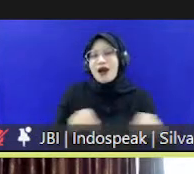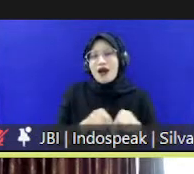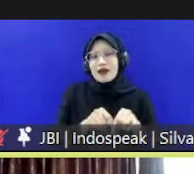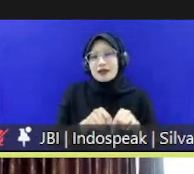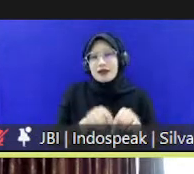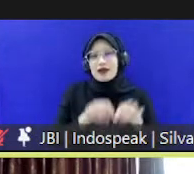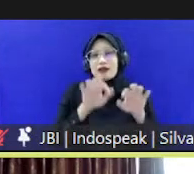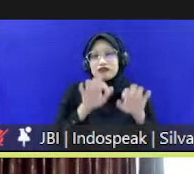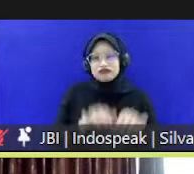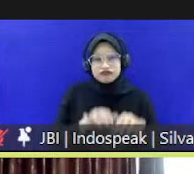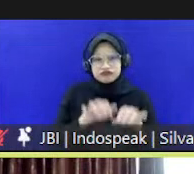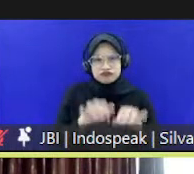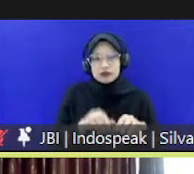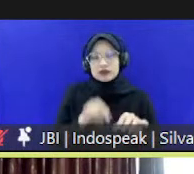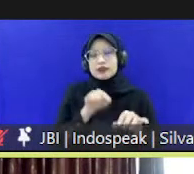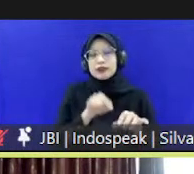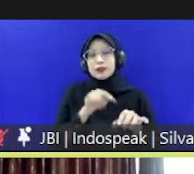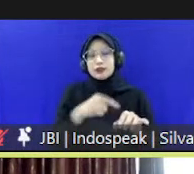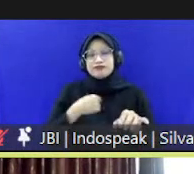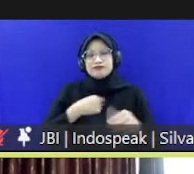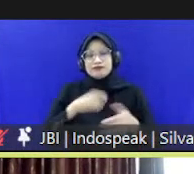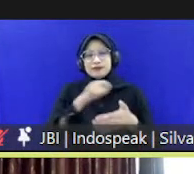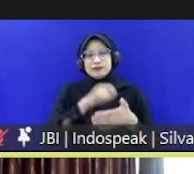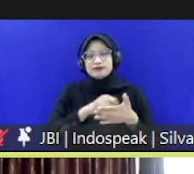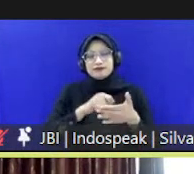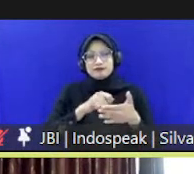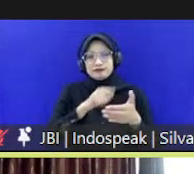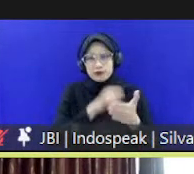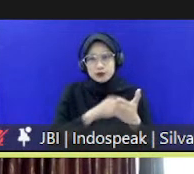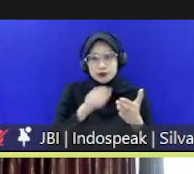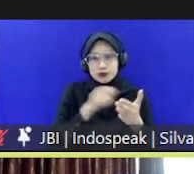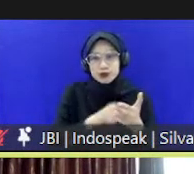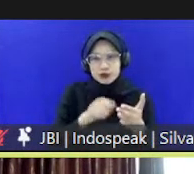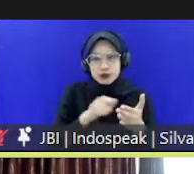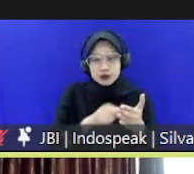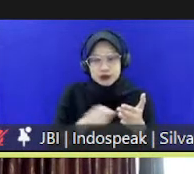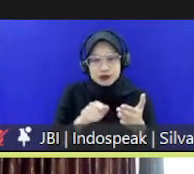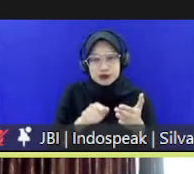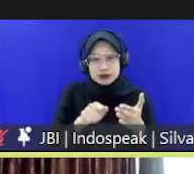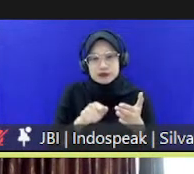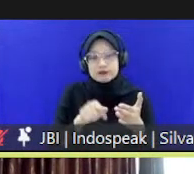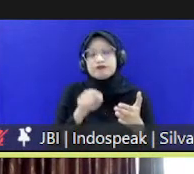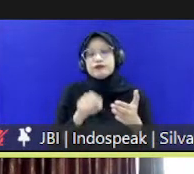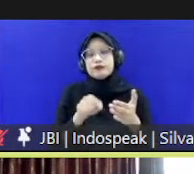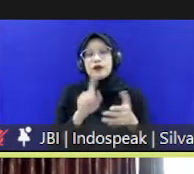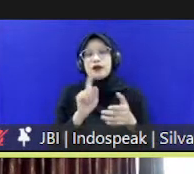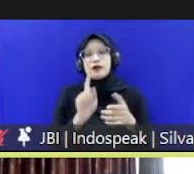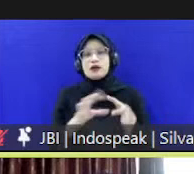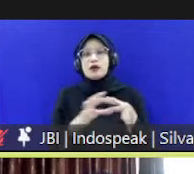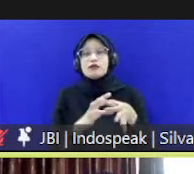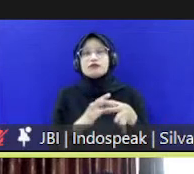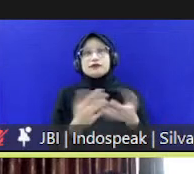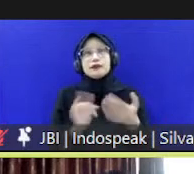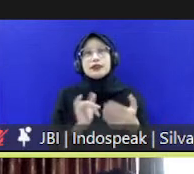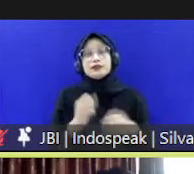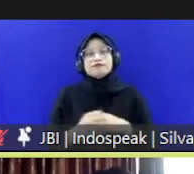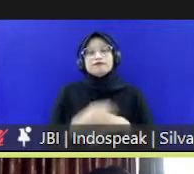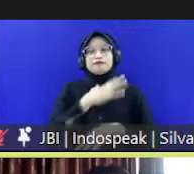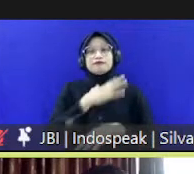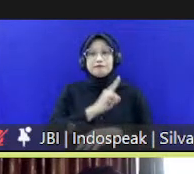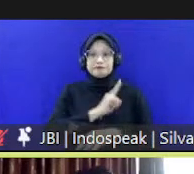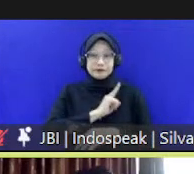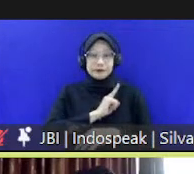article. This is my first contact with the Hasim One, the senior health editor in the Confederation of Indonesia, and